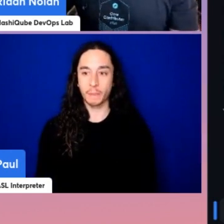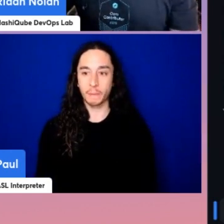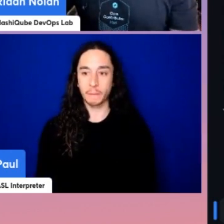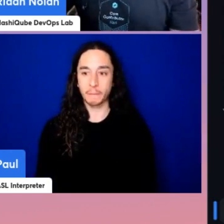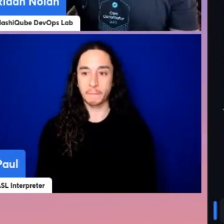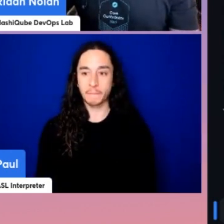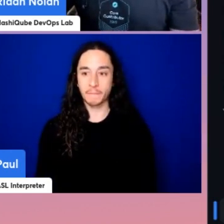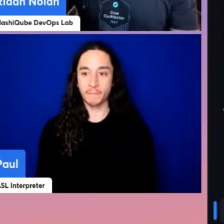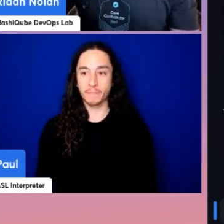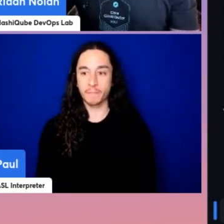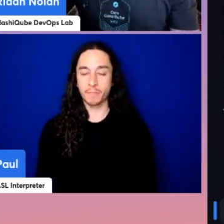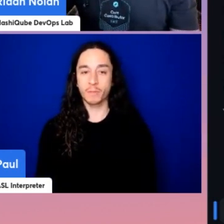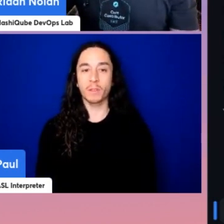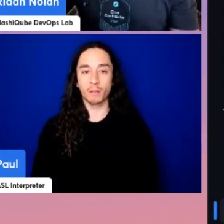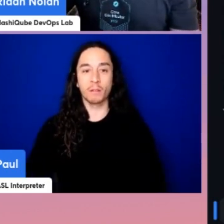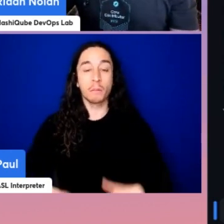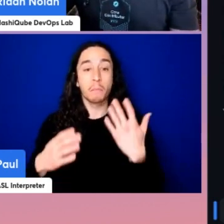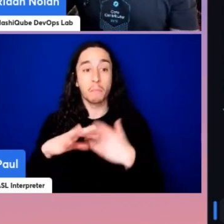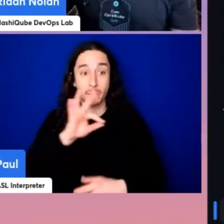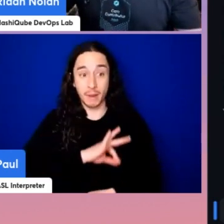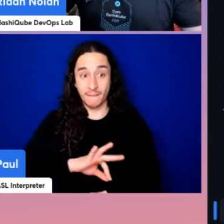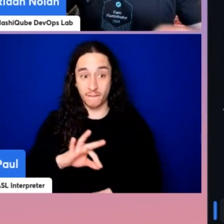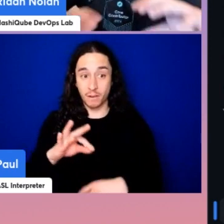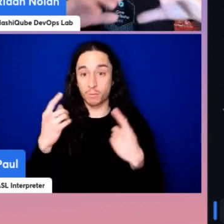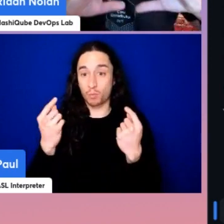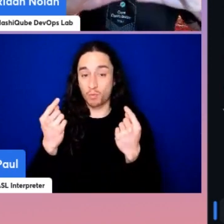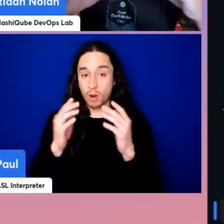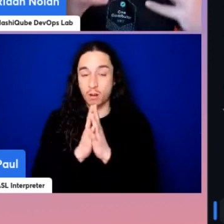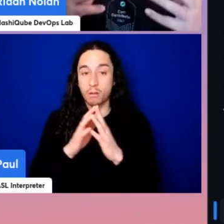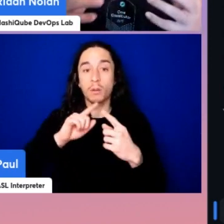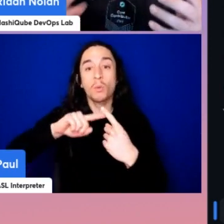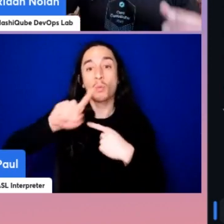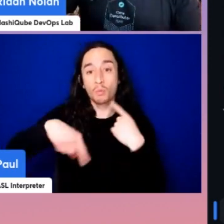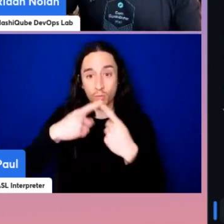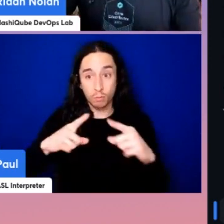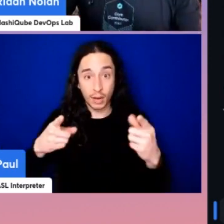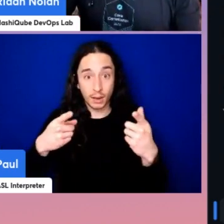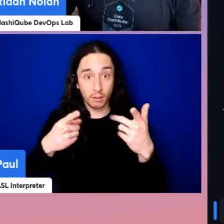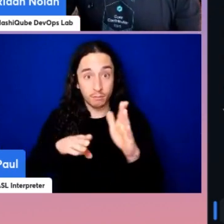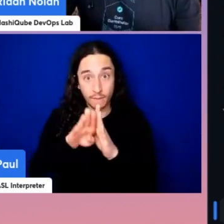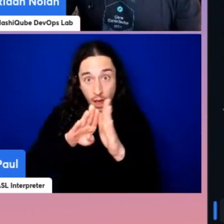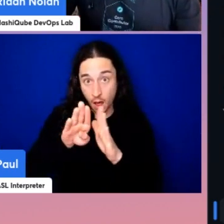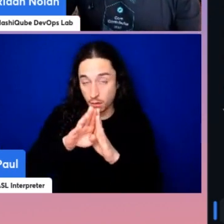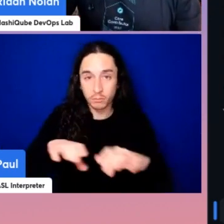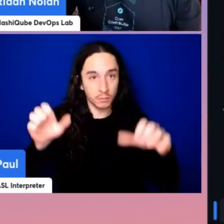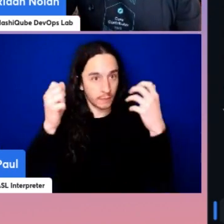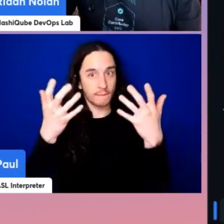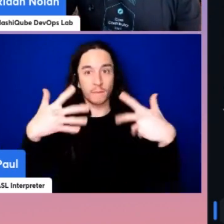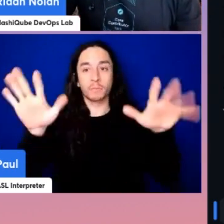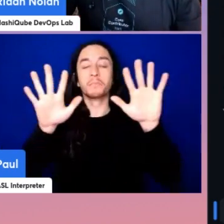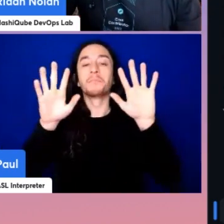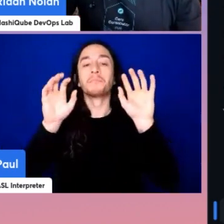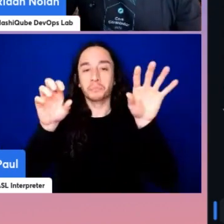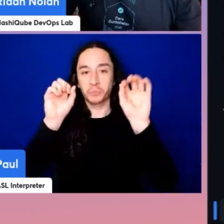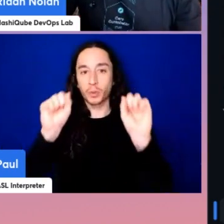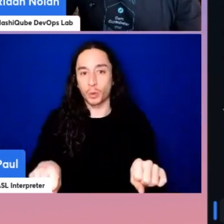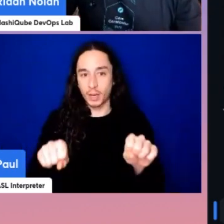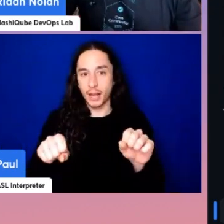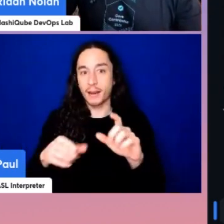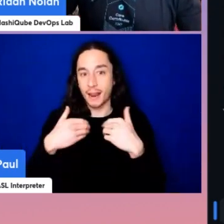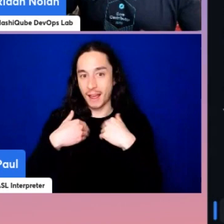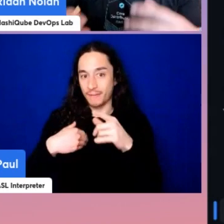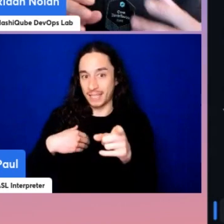And the benefit of this is that when you are finished developing, you can bump this